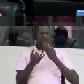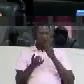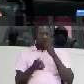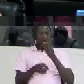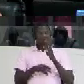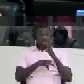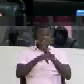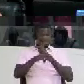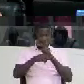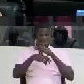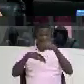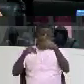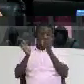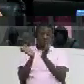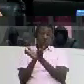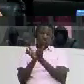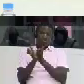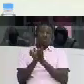corps. Security corps.